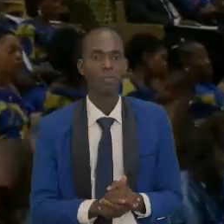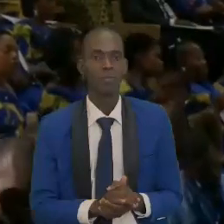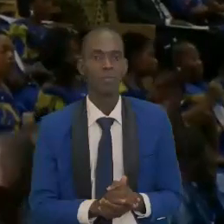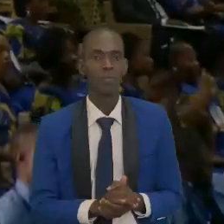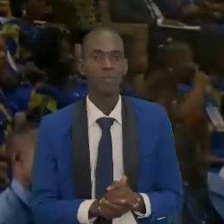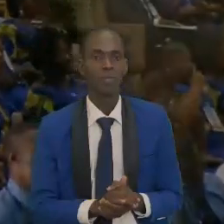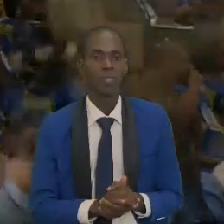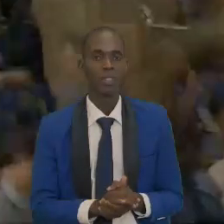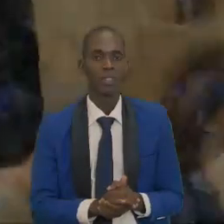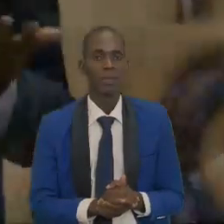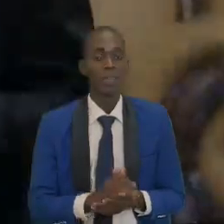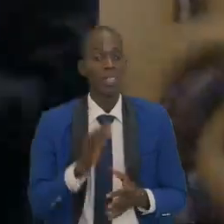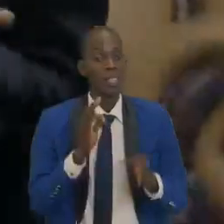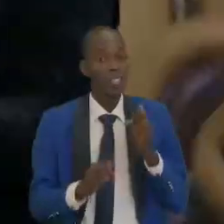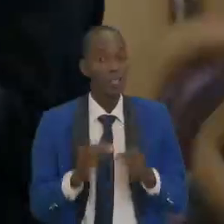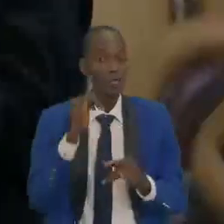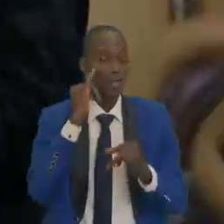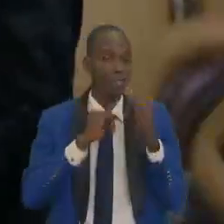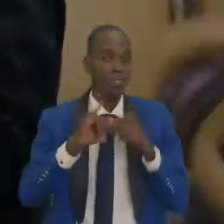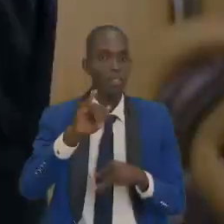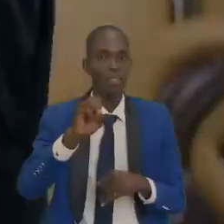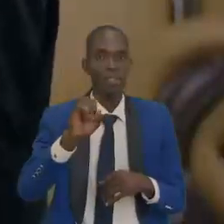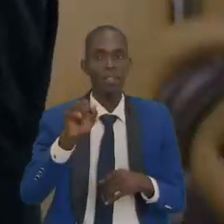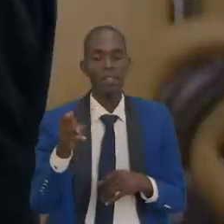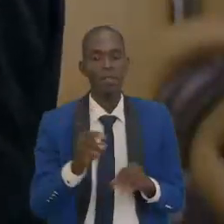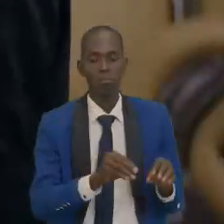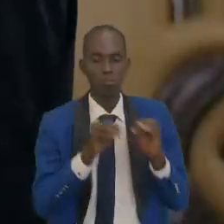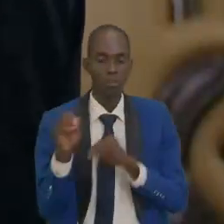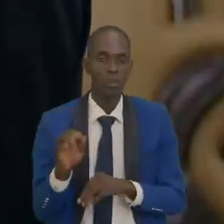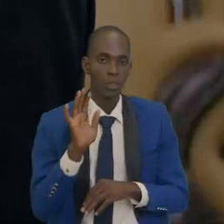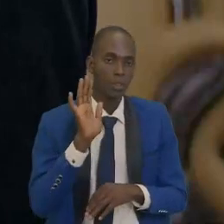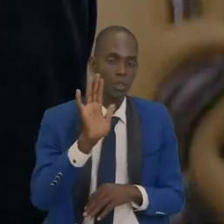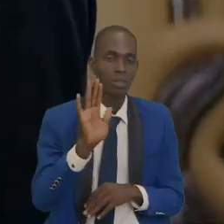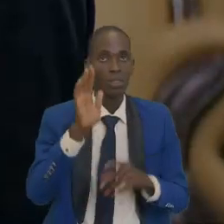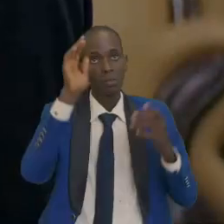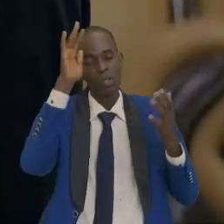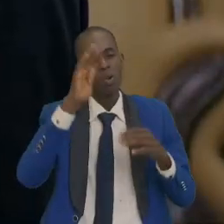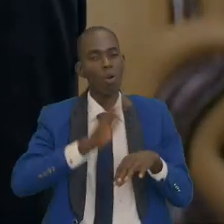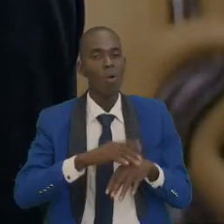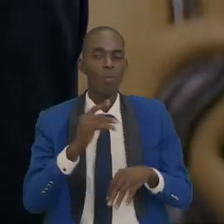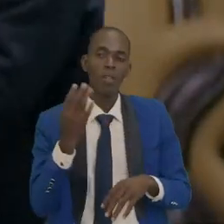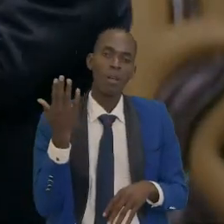if I say a base to his expectation on the past